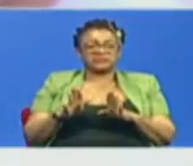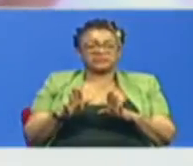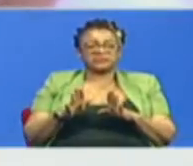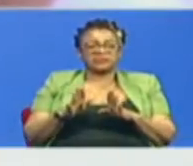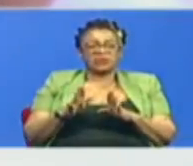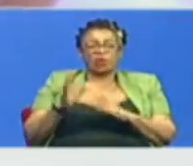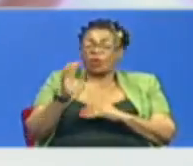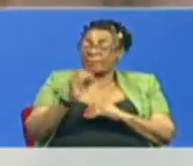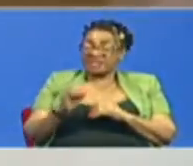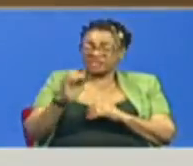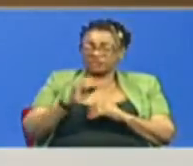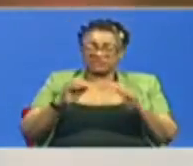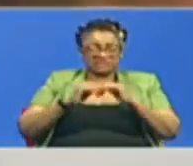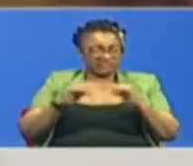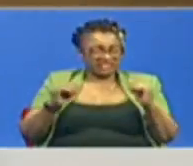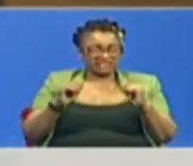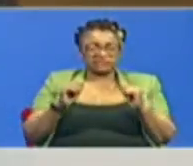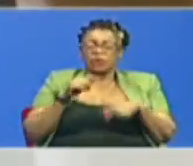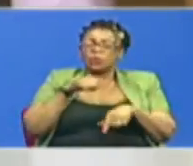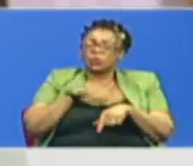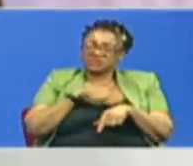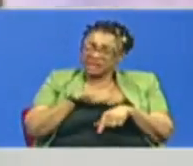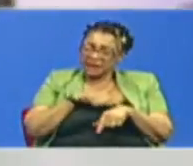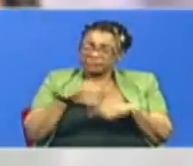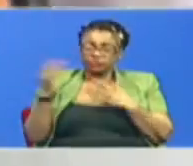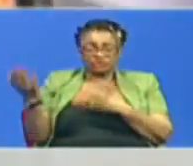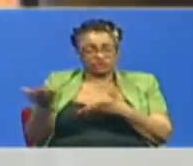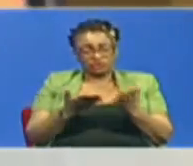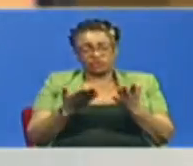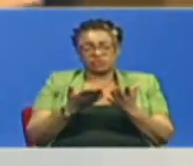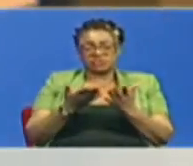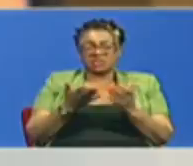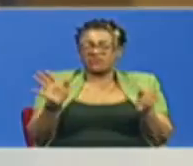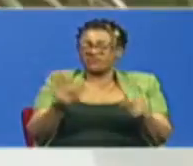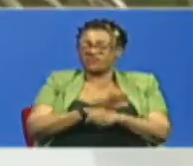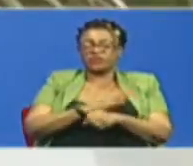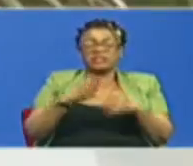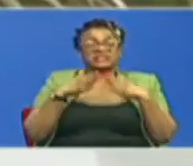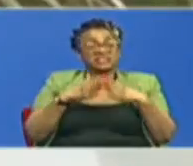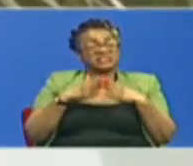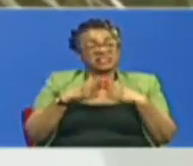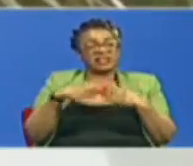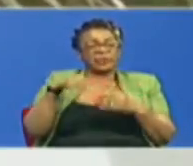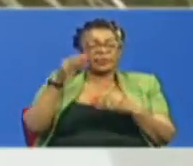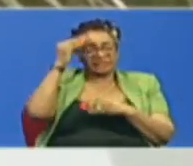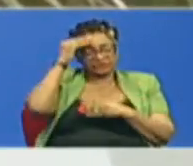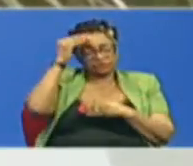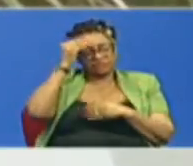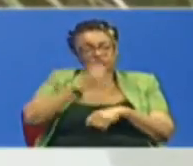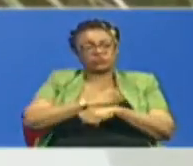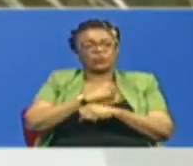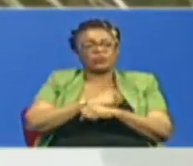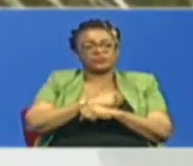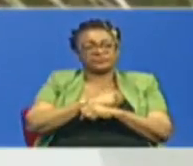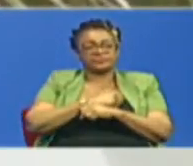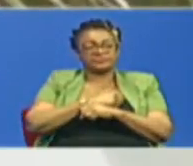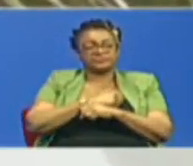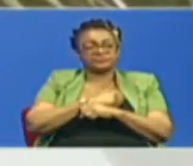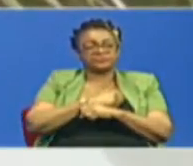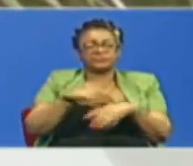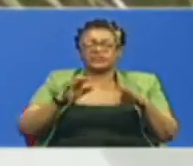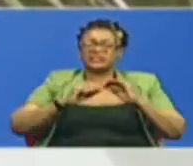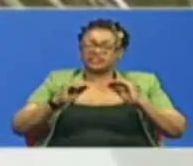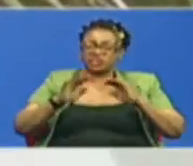right time to introduce age-appropriate comprehensive sex education in schools. If it's about now teaching them about condoms, teaching them